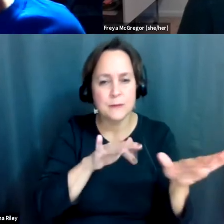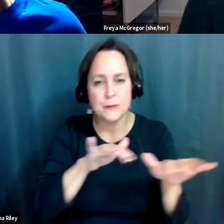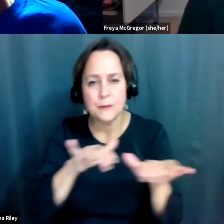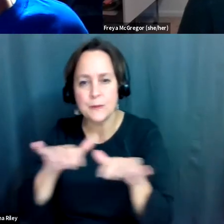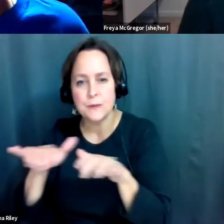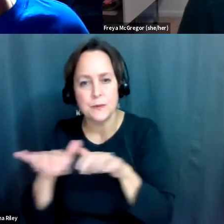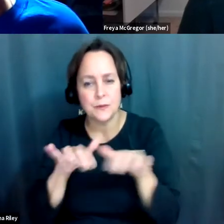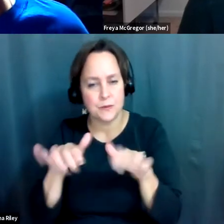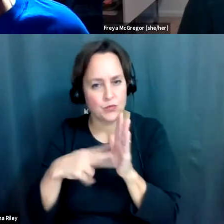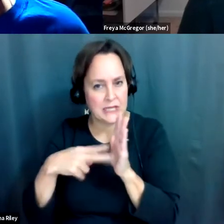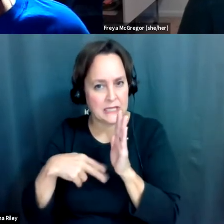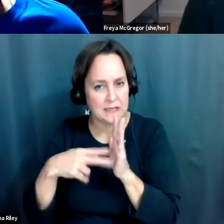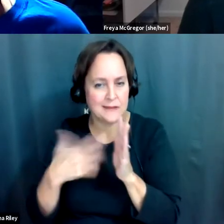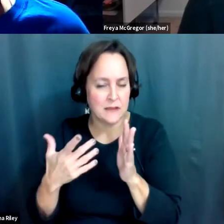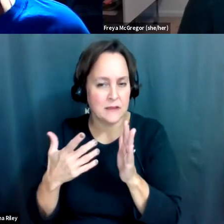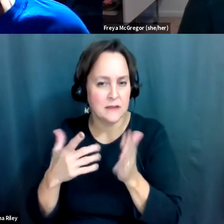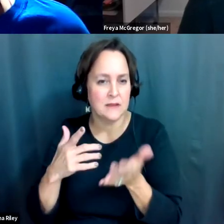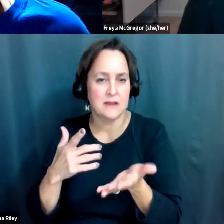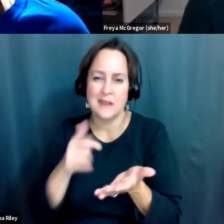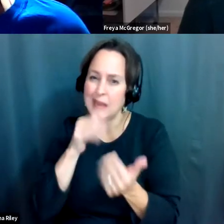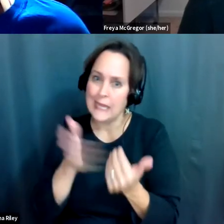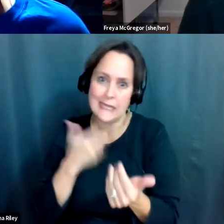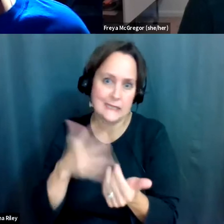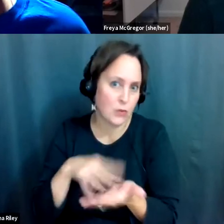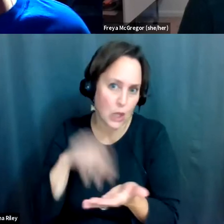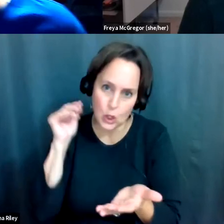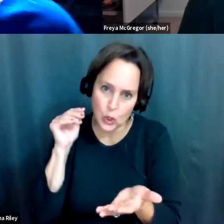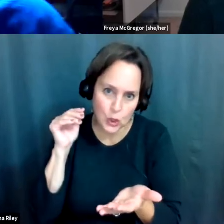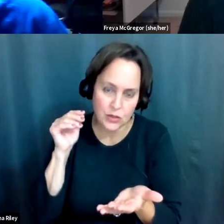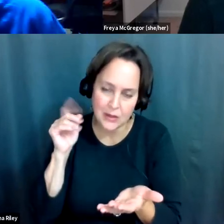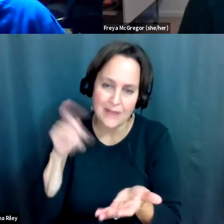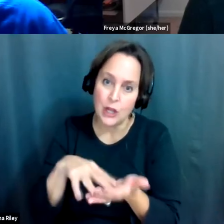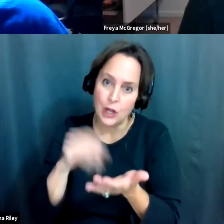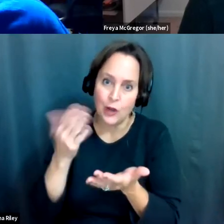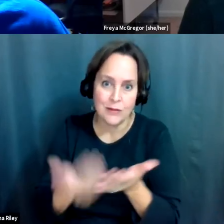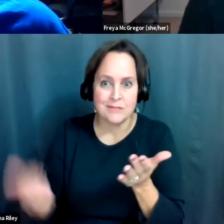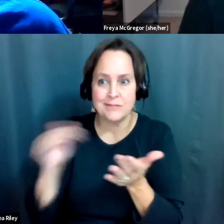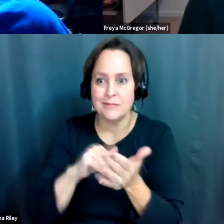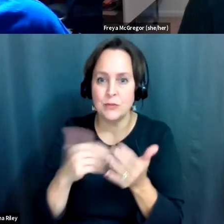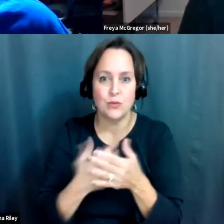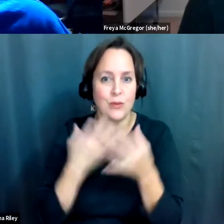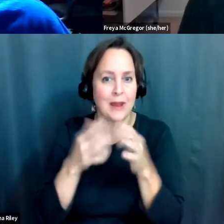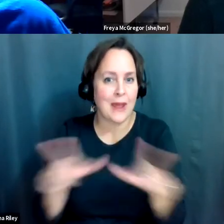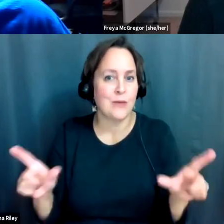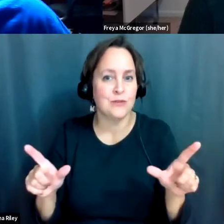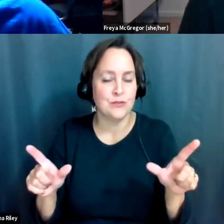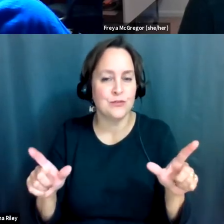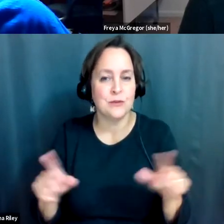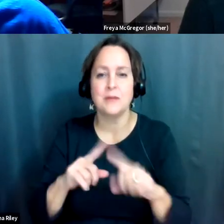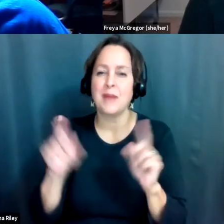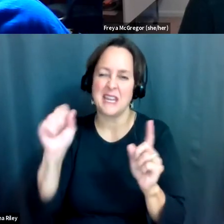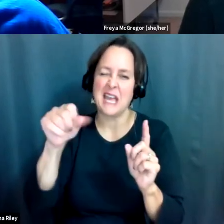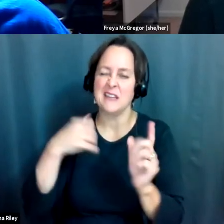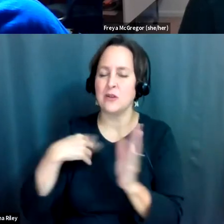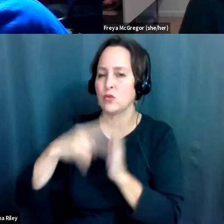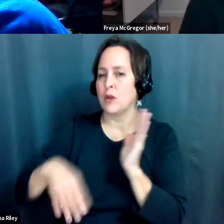line of braille dots and decipher them. And it's not easy to learn. It's, it's like learning a whole new language, but, um, but yeah, I do